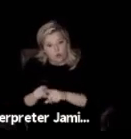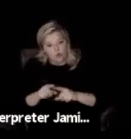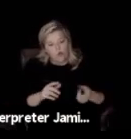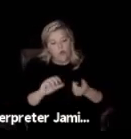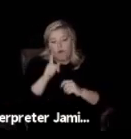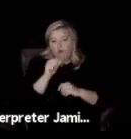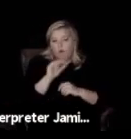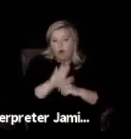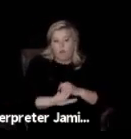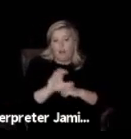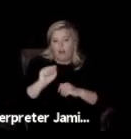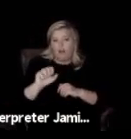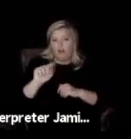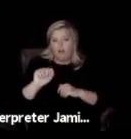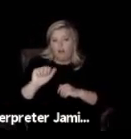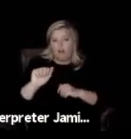stakeholders, and watch this,